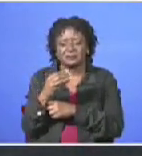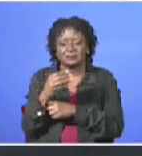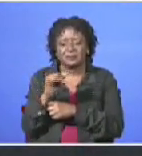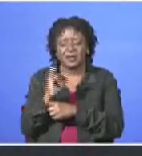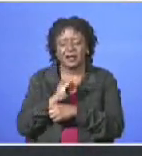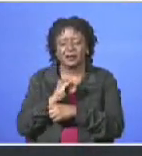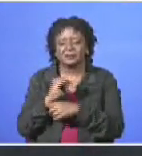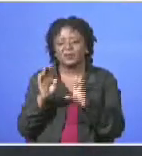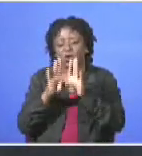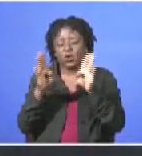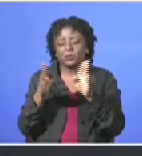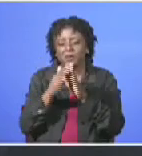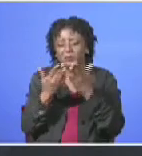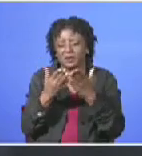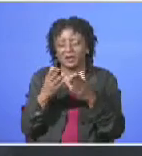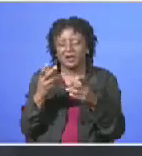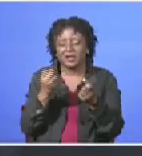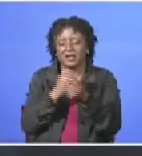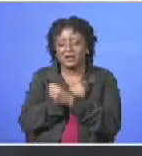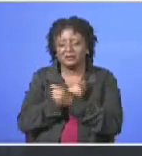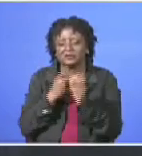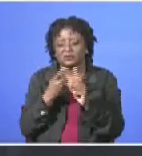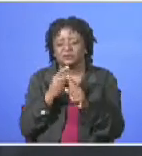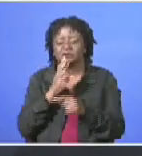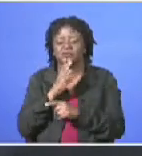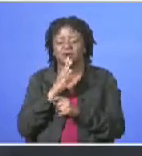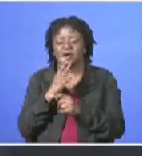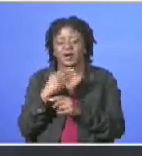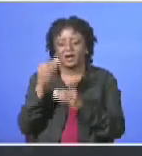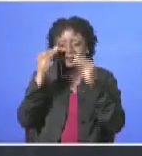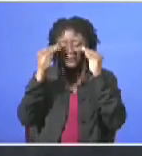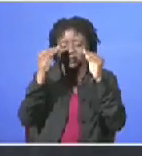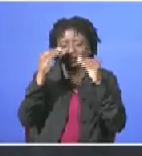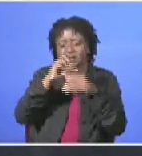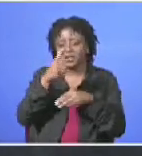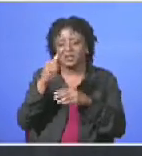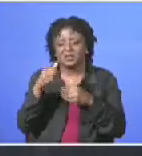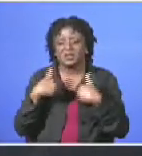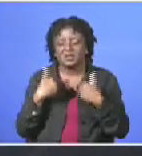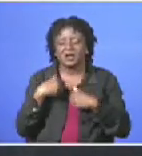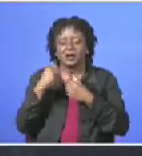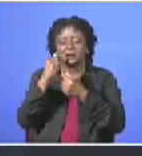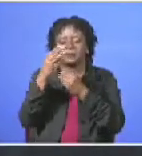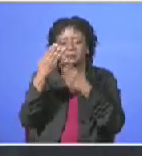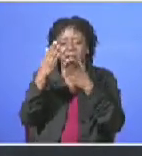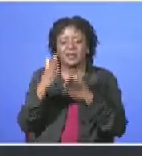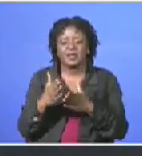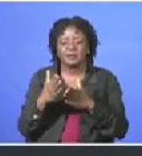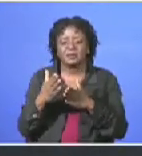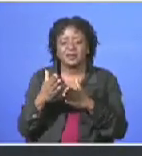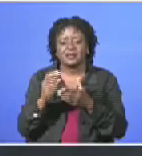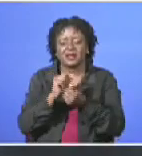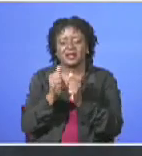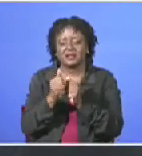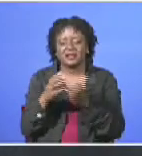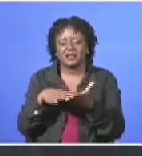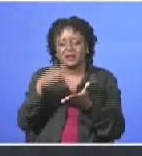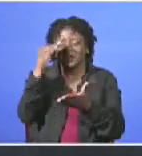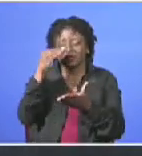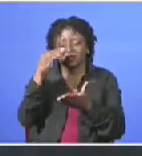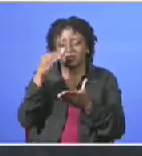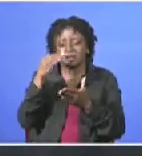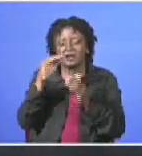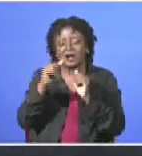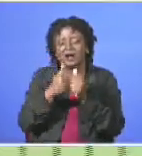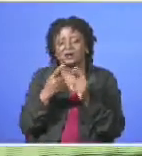So, like I said, I'm an open book. I love to reach out and talk and mentor any young Bahamian athlete, you know, learning or wanting to know how it is to